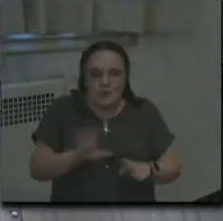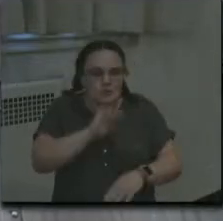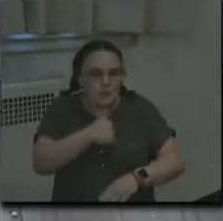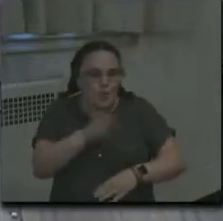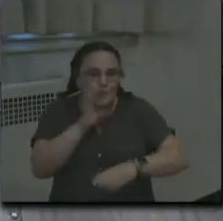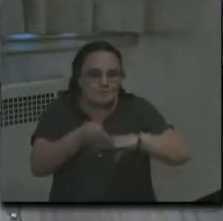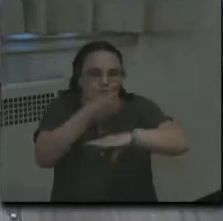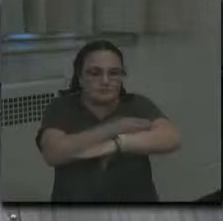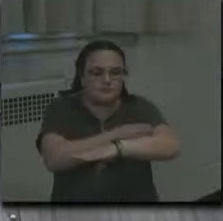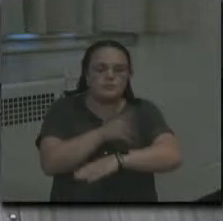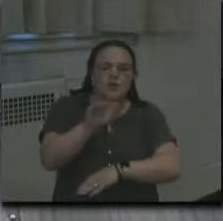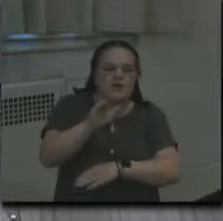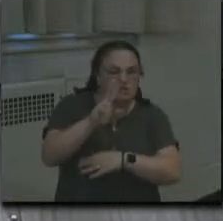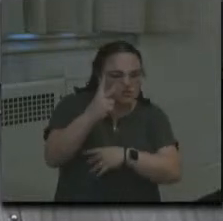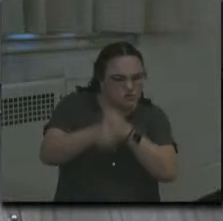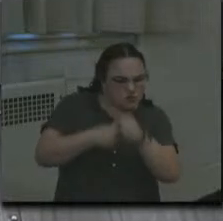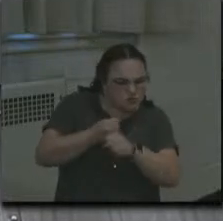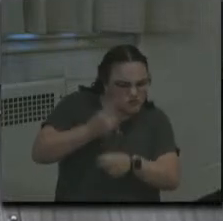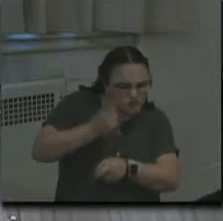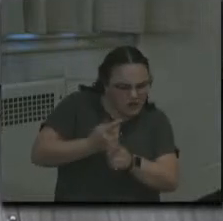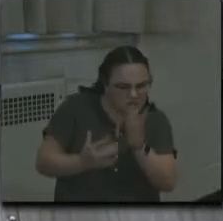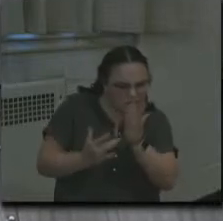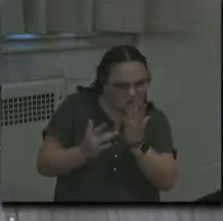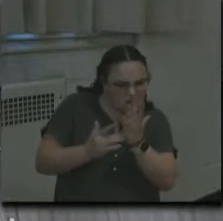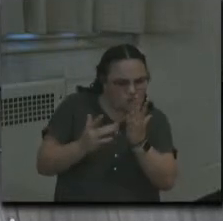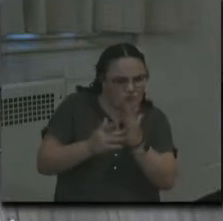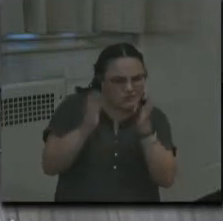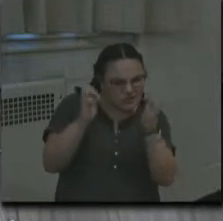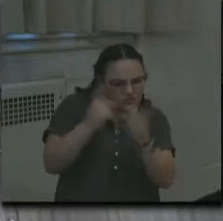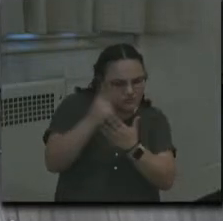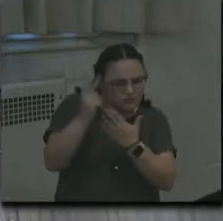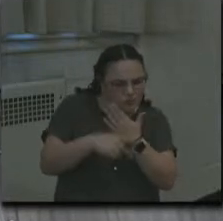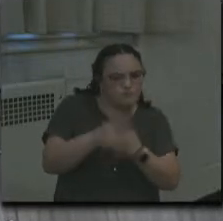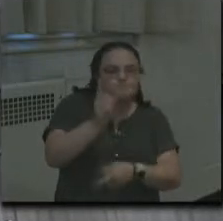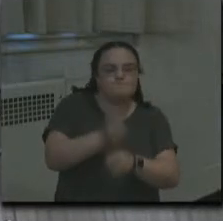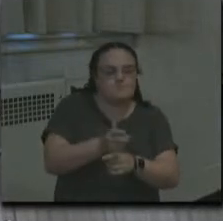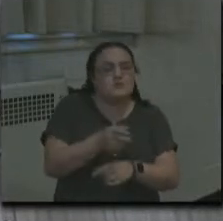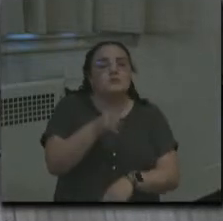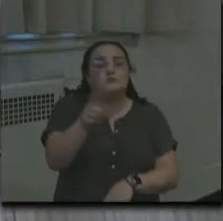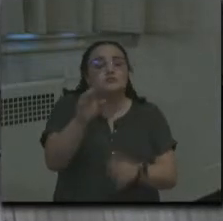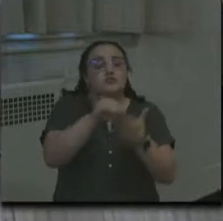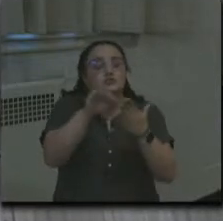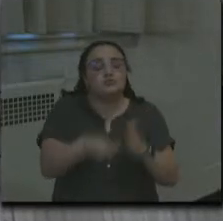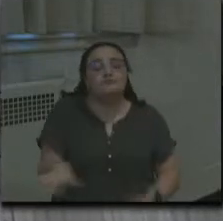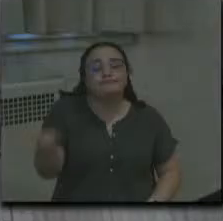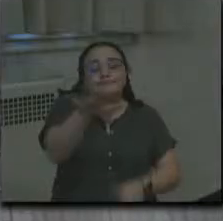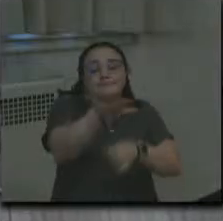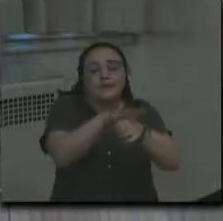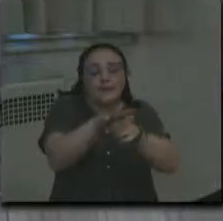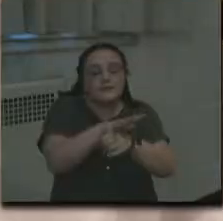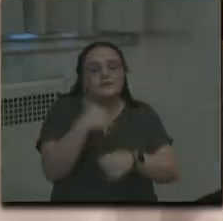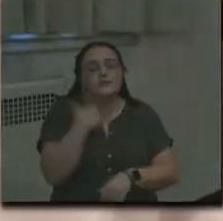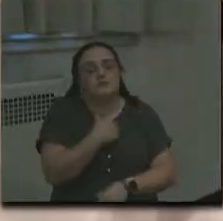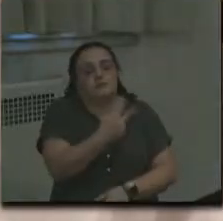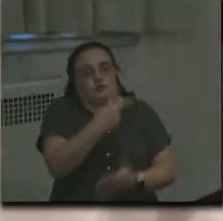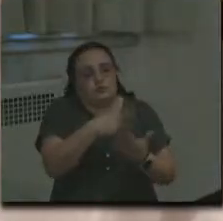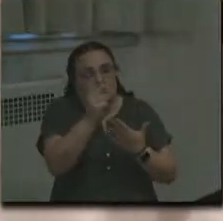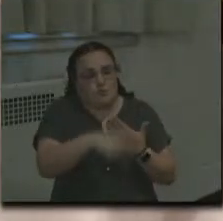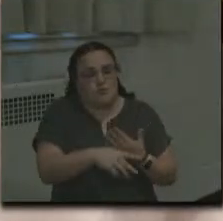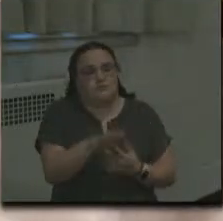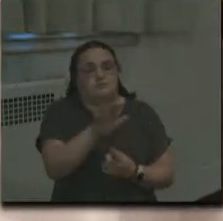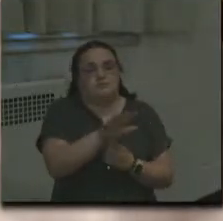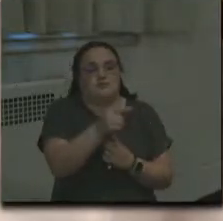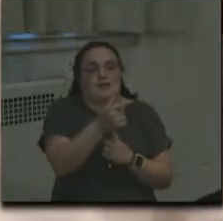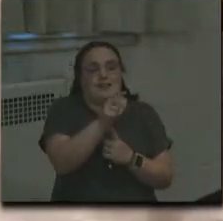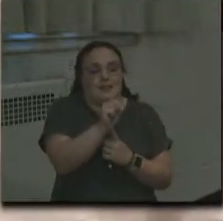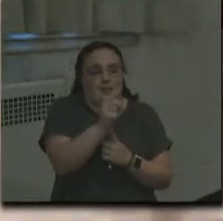2-year program. It's a career and technical education program. The students come from across the county, so we have 2 programs. One at Gwynn